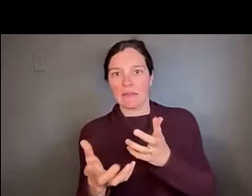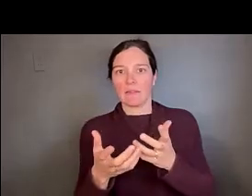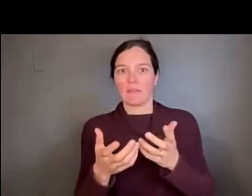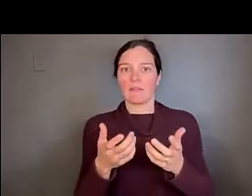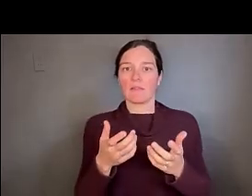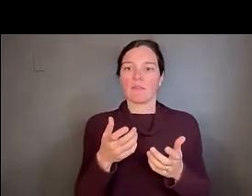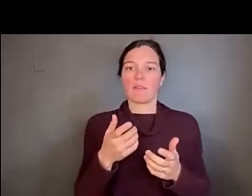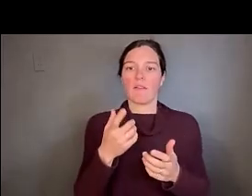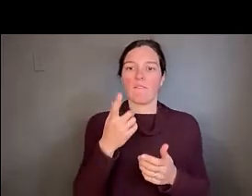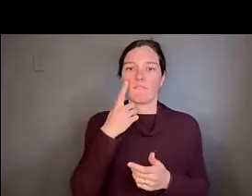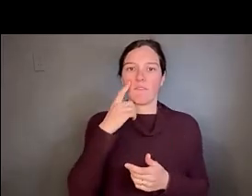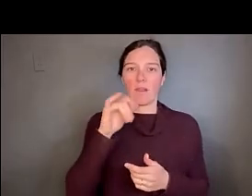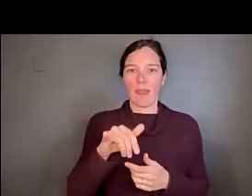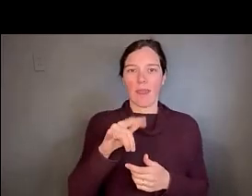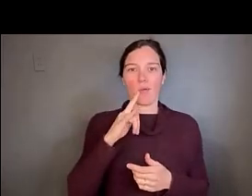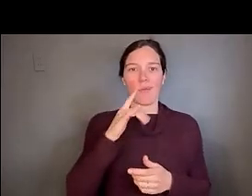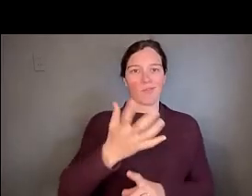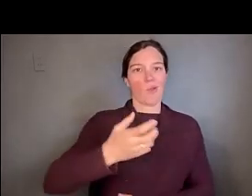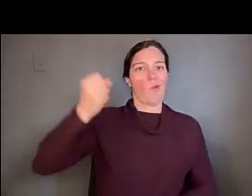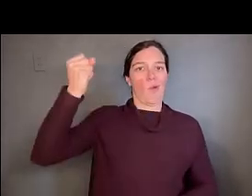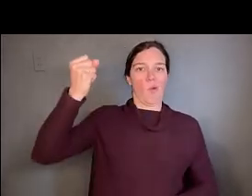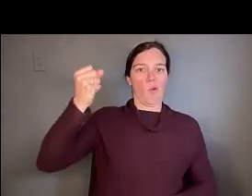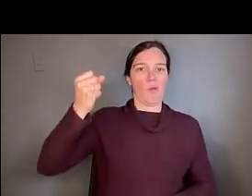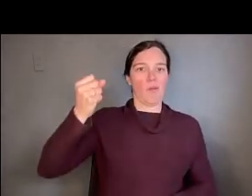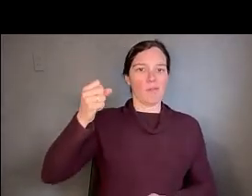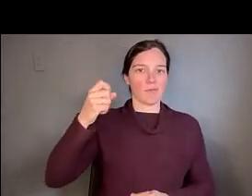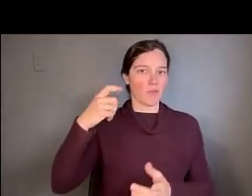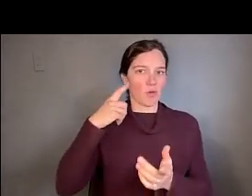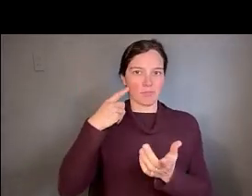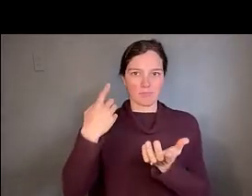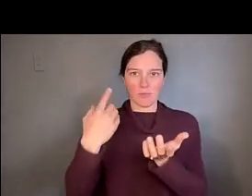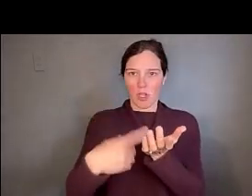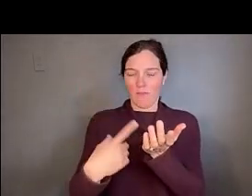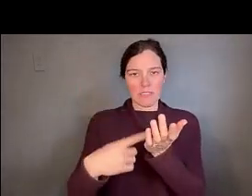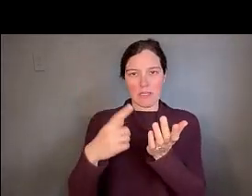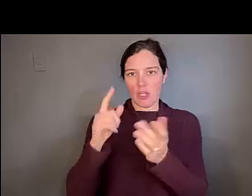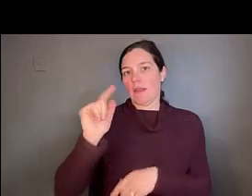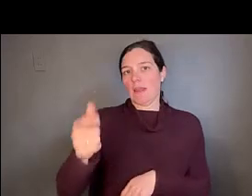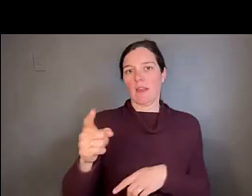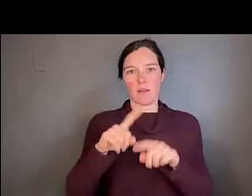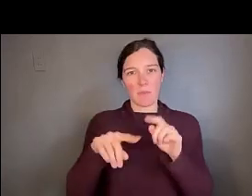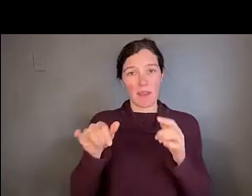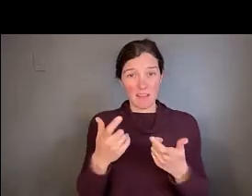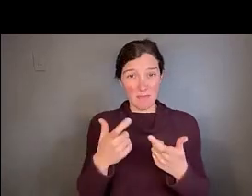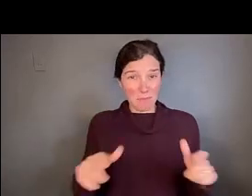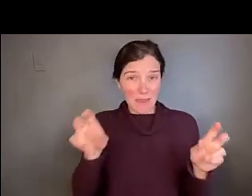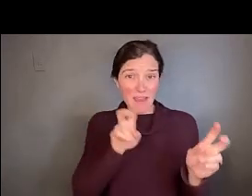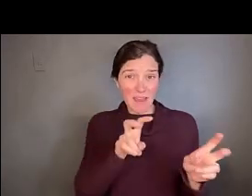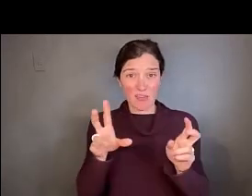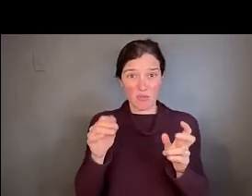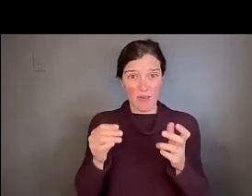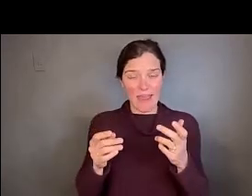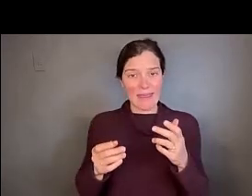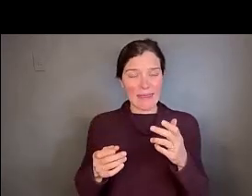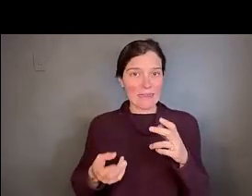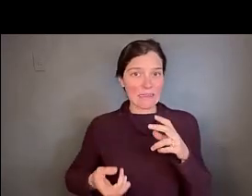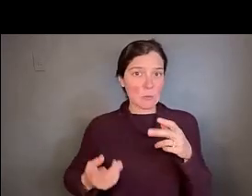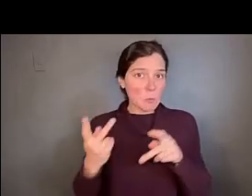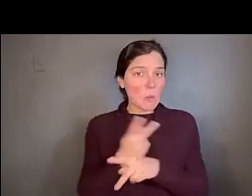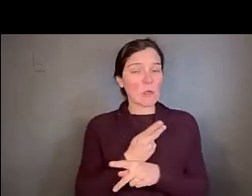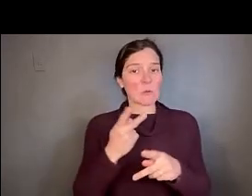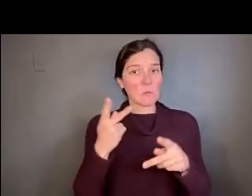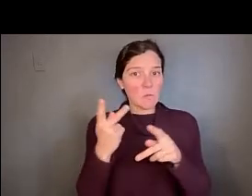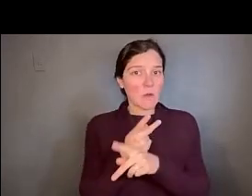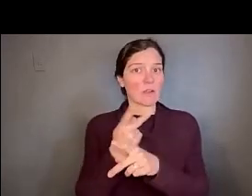put that on a parking lot for a future conversation, but I know it's a huge issue and it's been increasing substantially. And